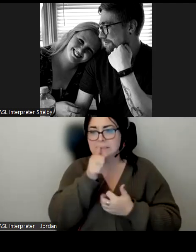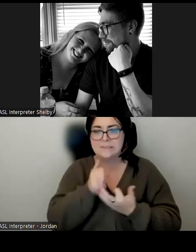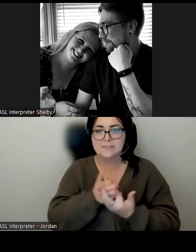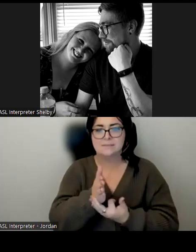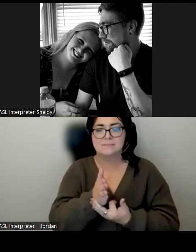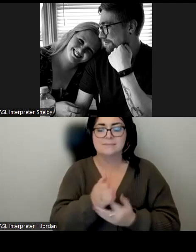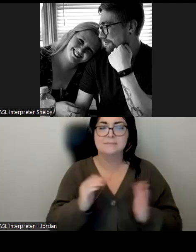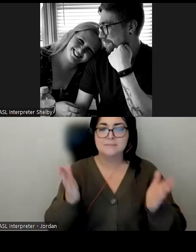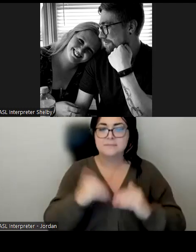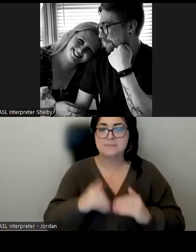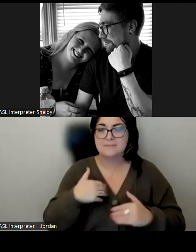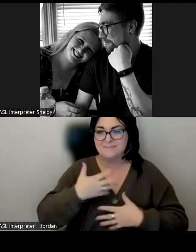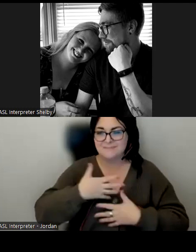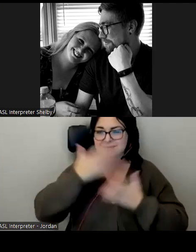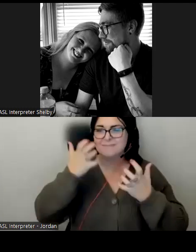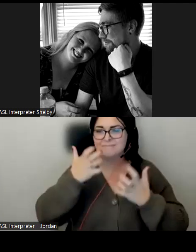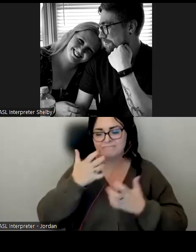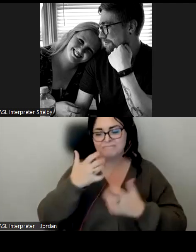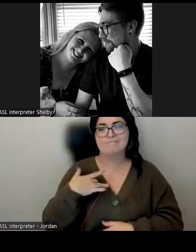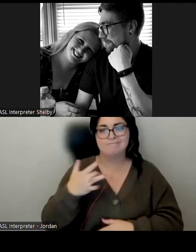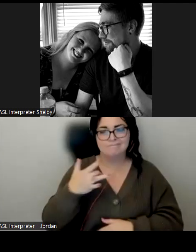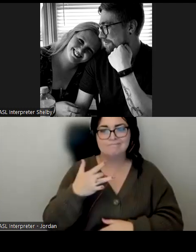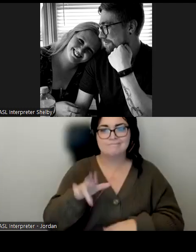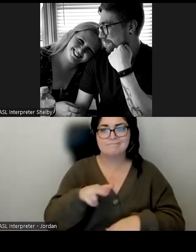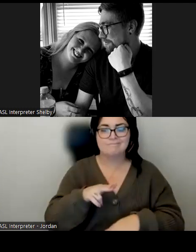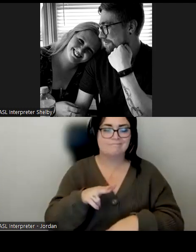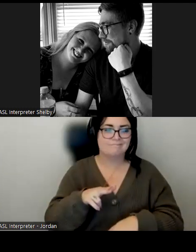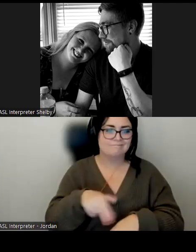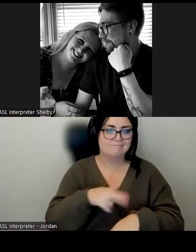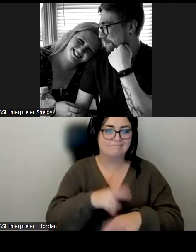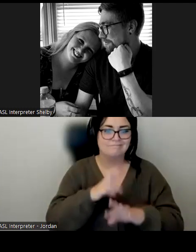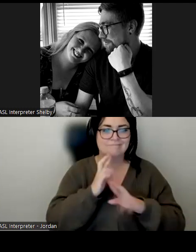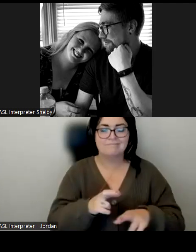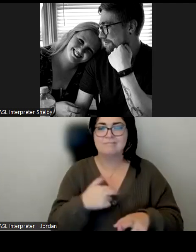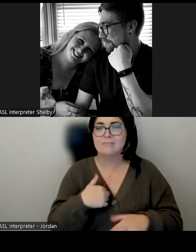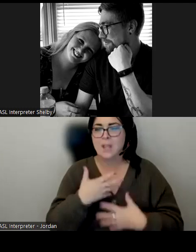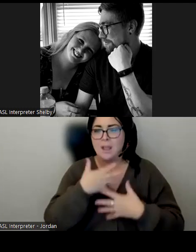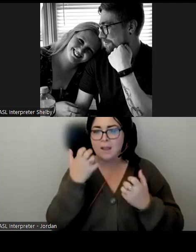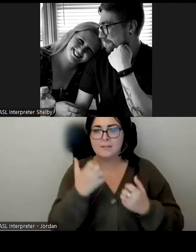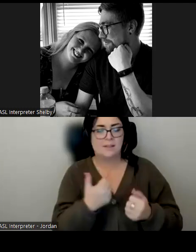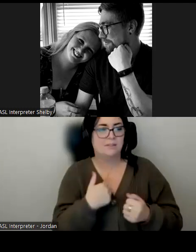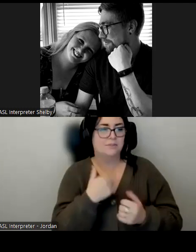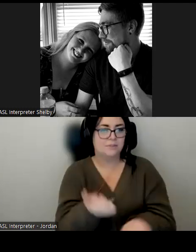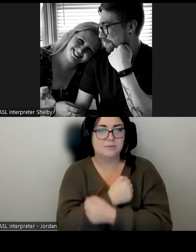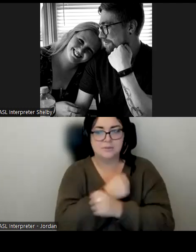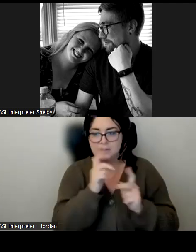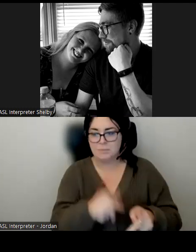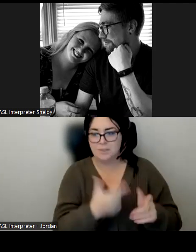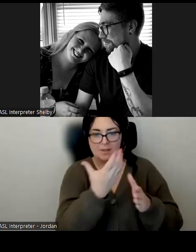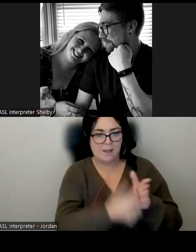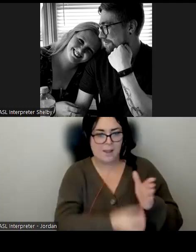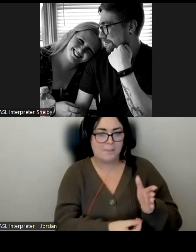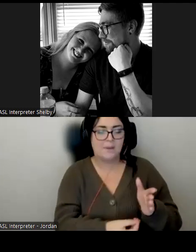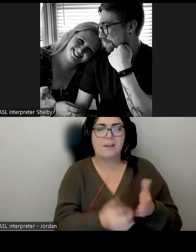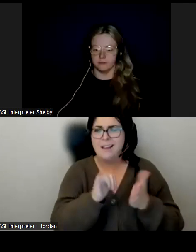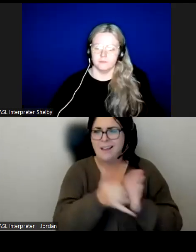is a really common emotion. You may be angry at your loved one for leaving you. You might be angry at them for the way that they